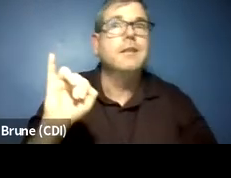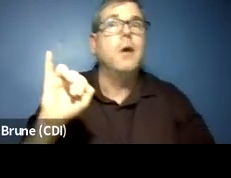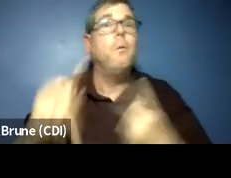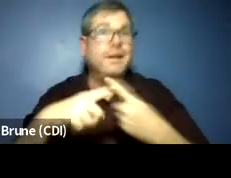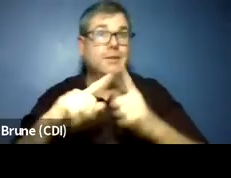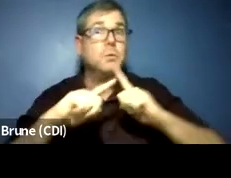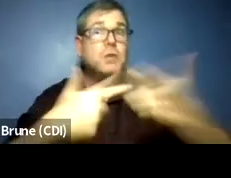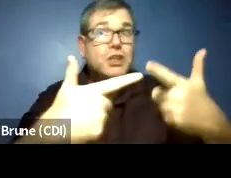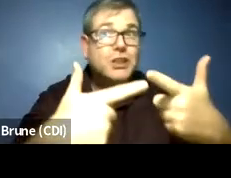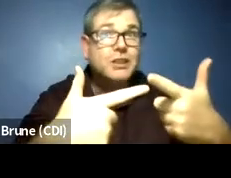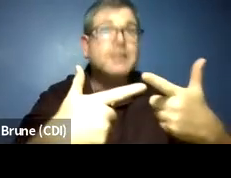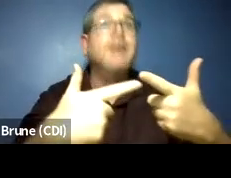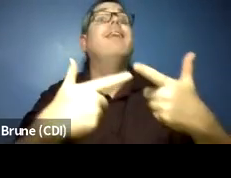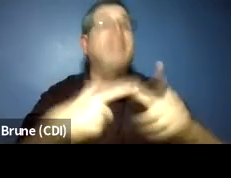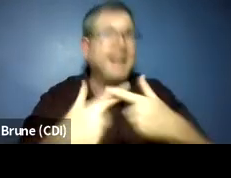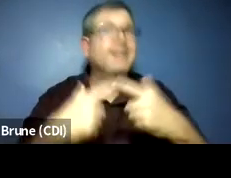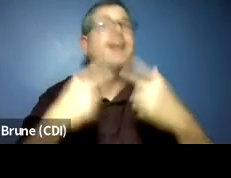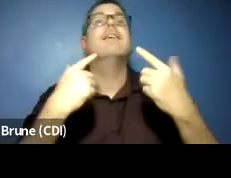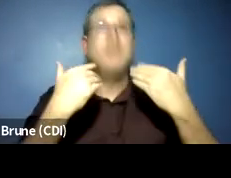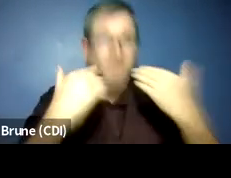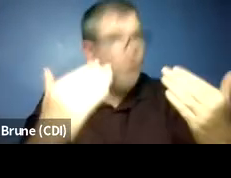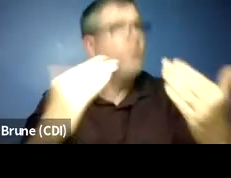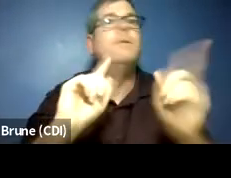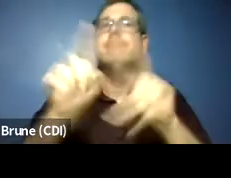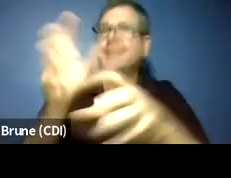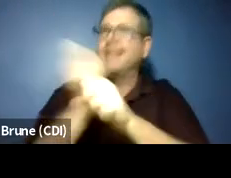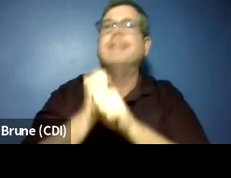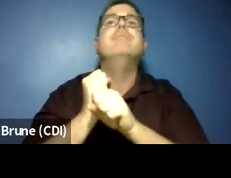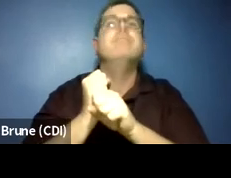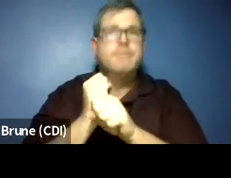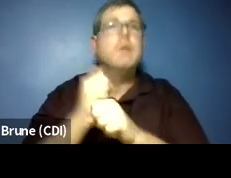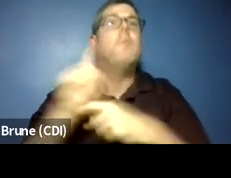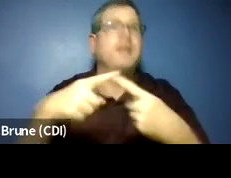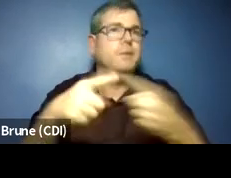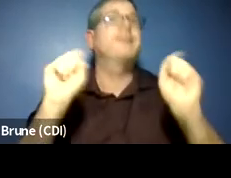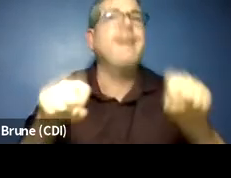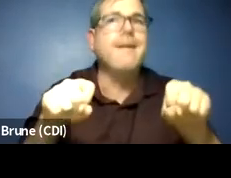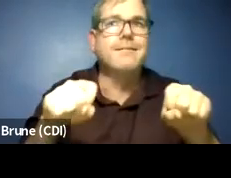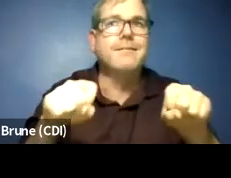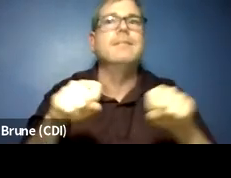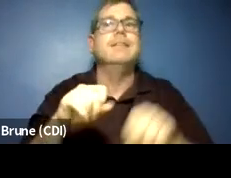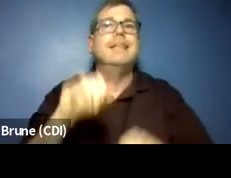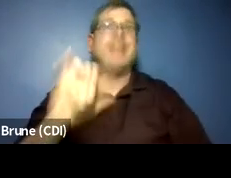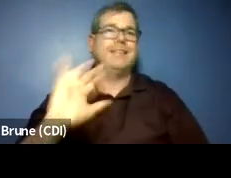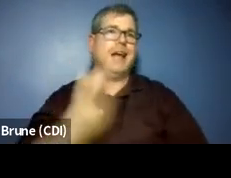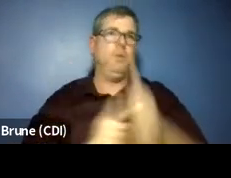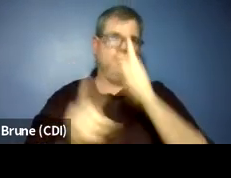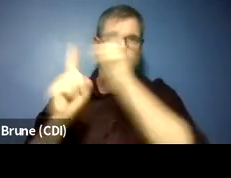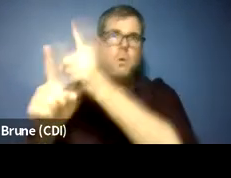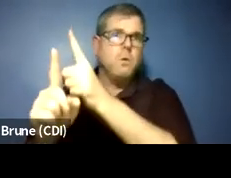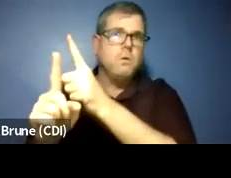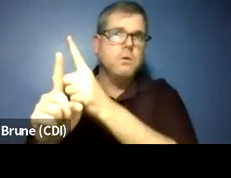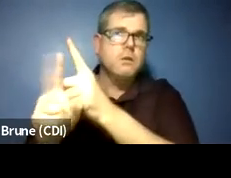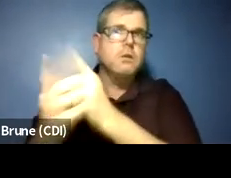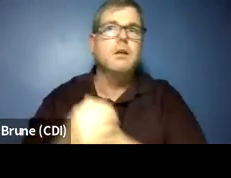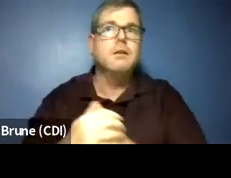vaccine wherever you can, whenever you can, because that's the mission. The quicker we can vaccinate, the faster we can get through